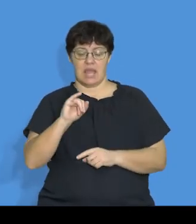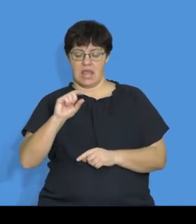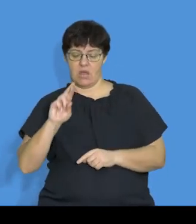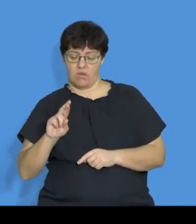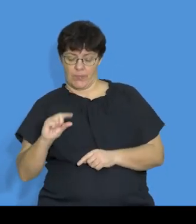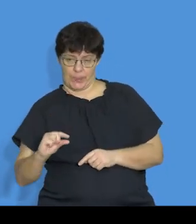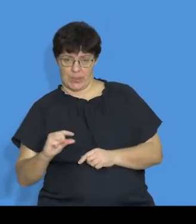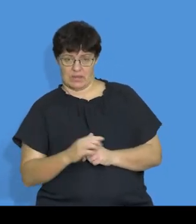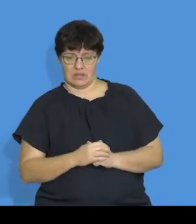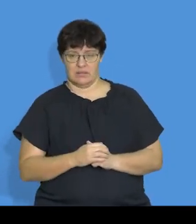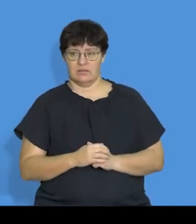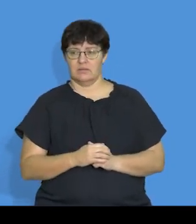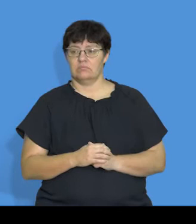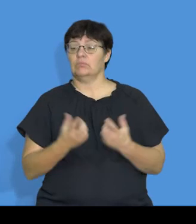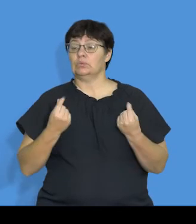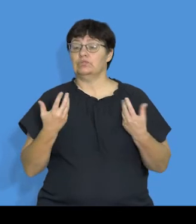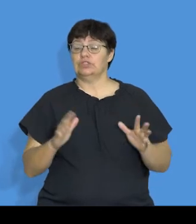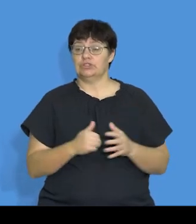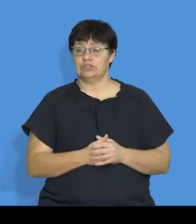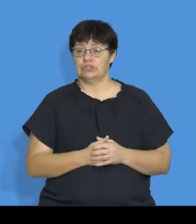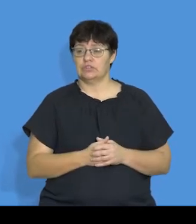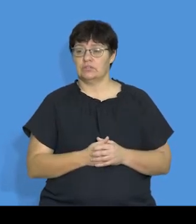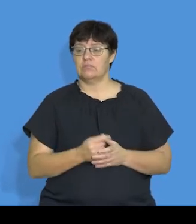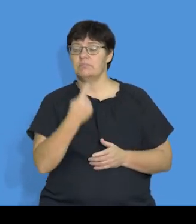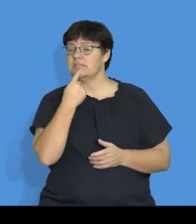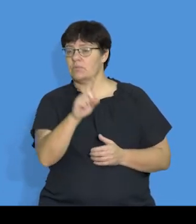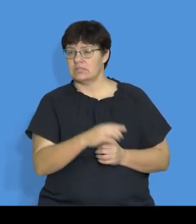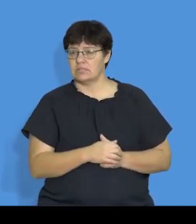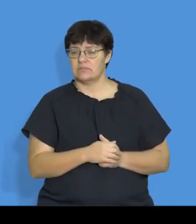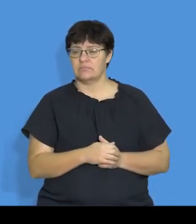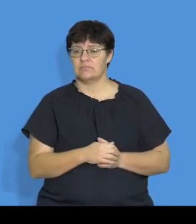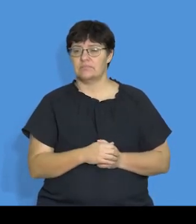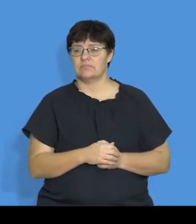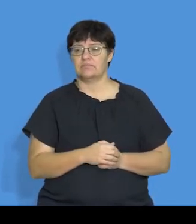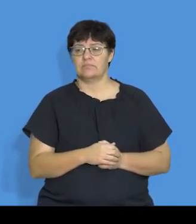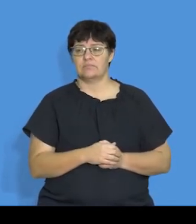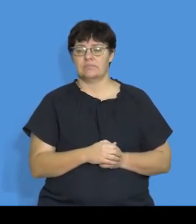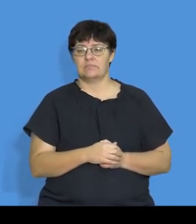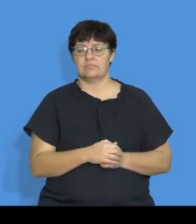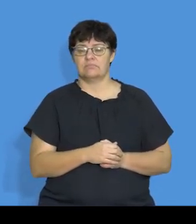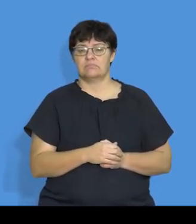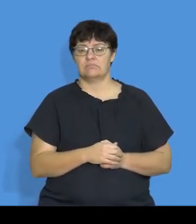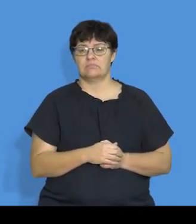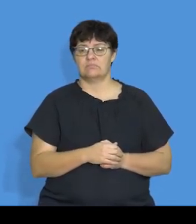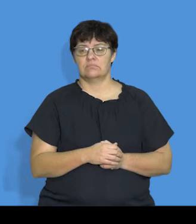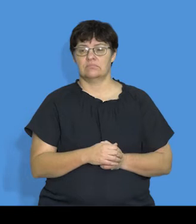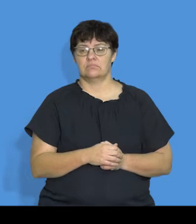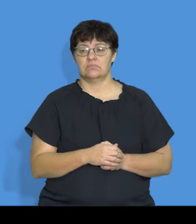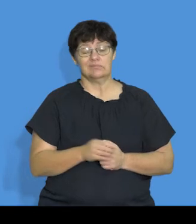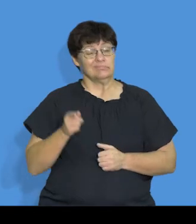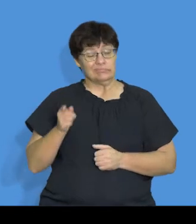Okay, then when we do that, we can also say, right, we are able to say, okay, if in this